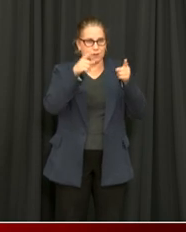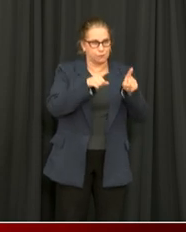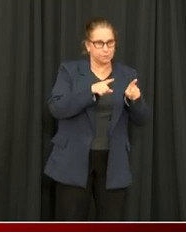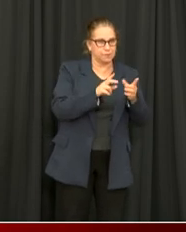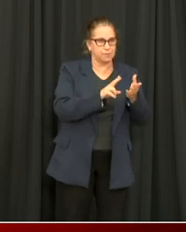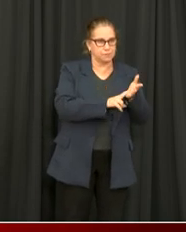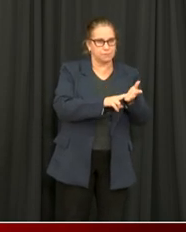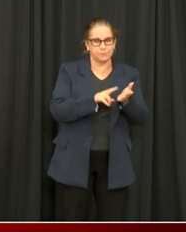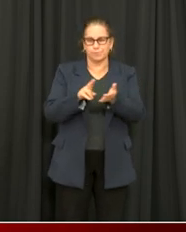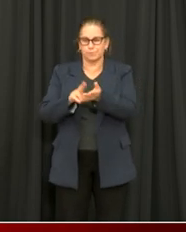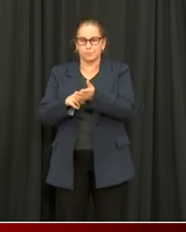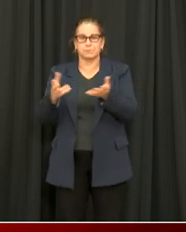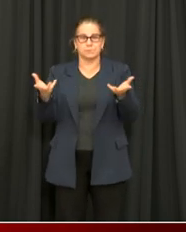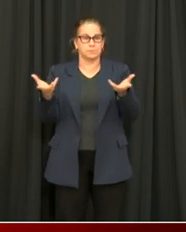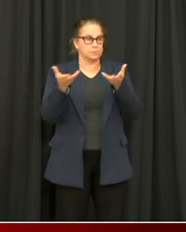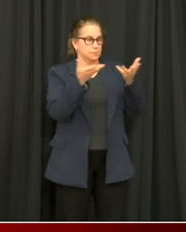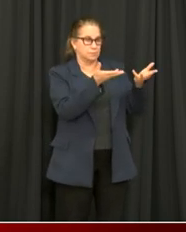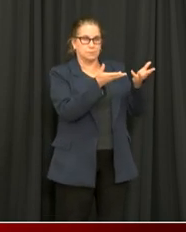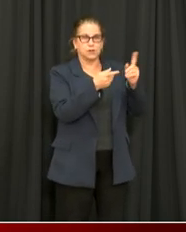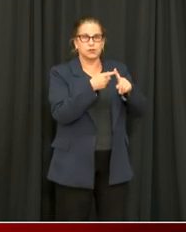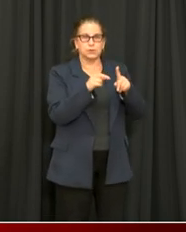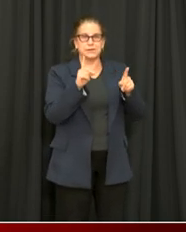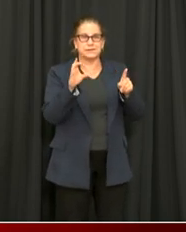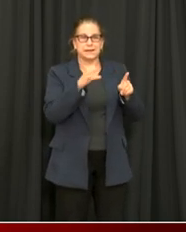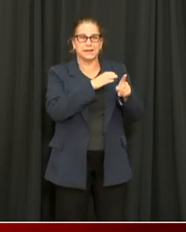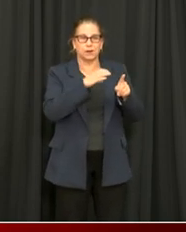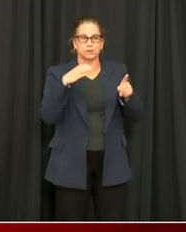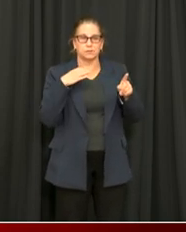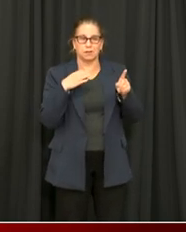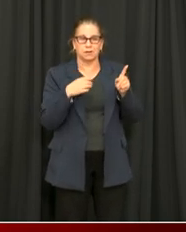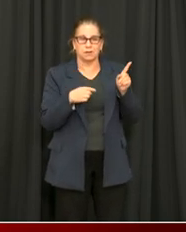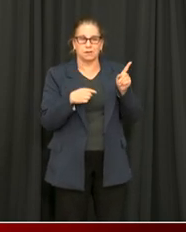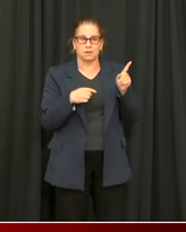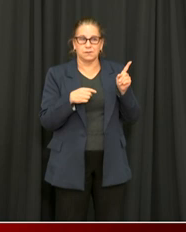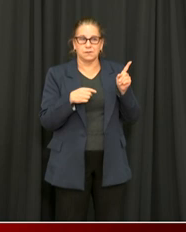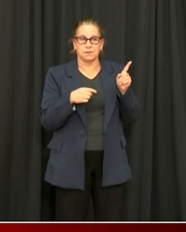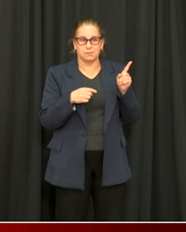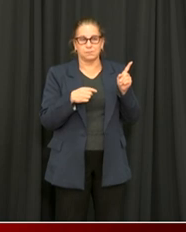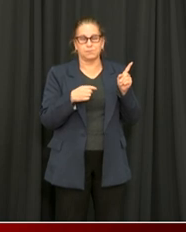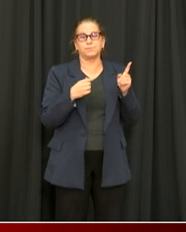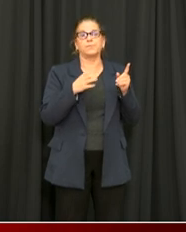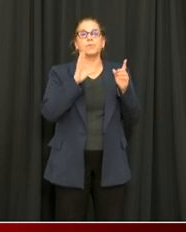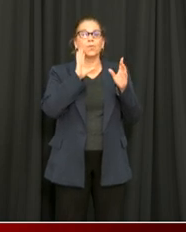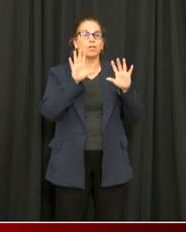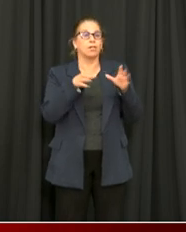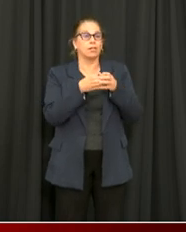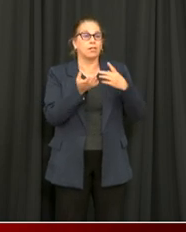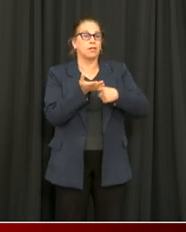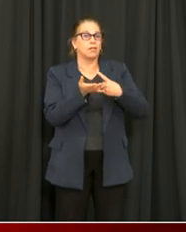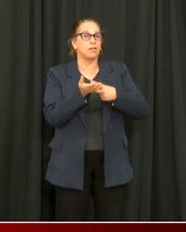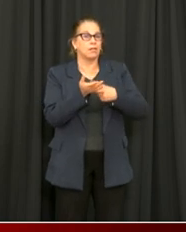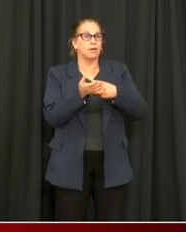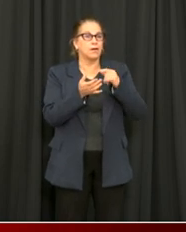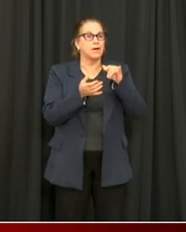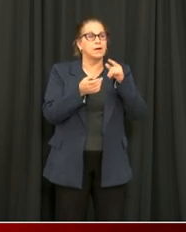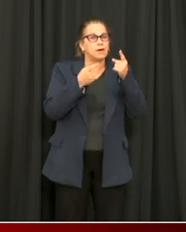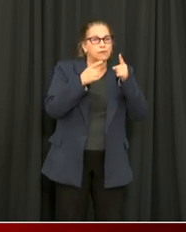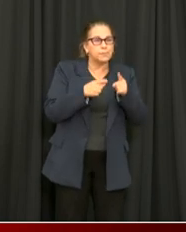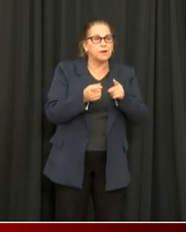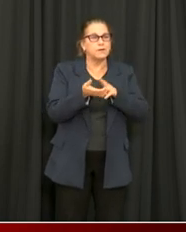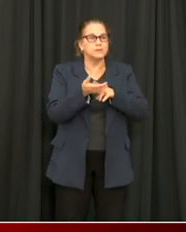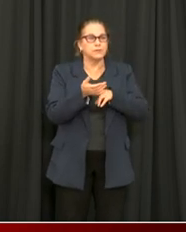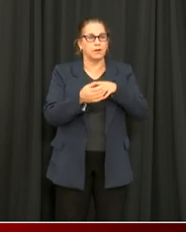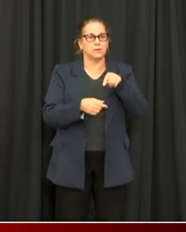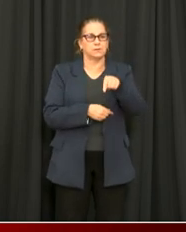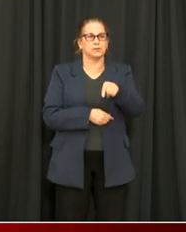There is a hearing scheduled on June 30th and a joint hearing with the Committee on Health and the Committee on Business and